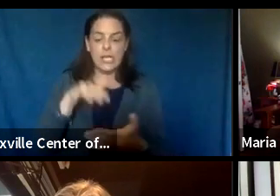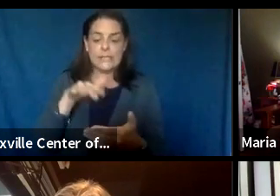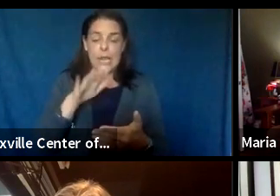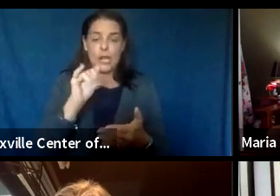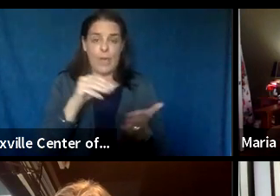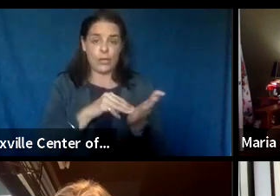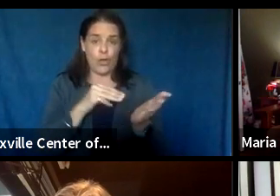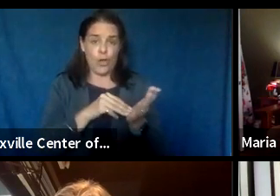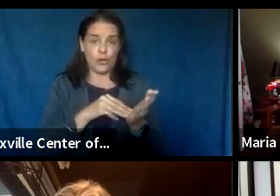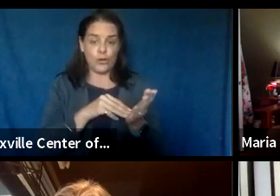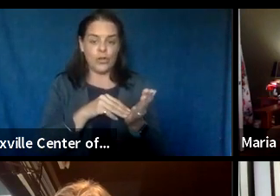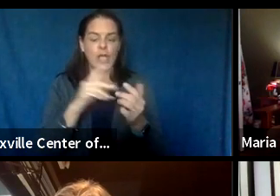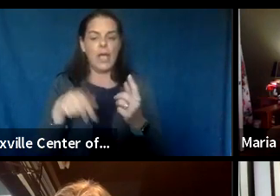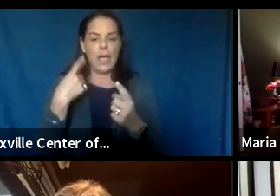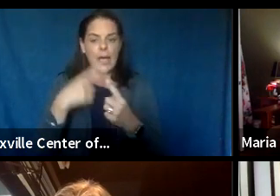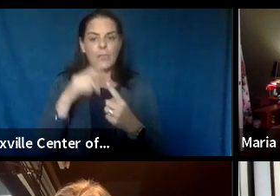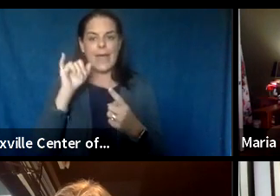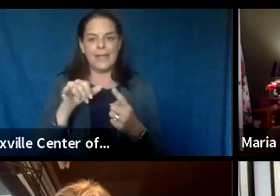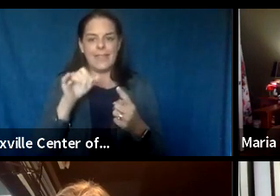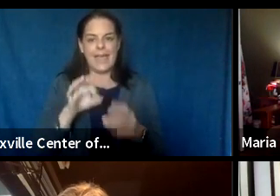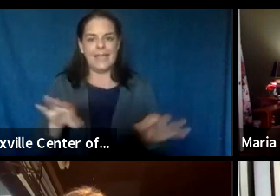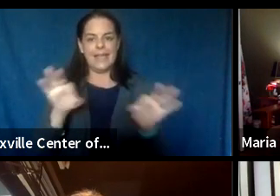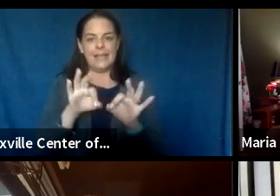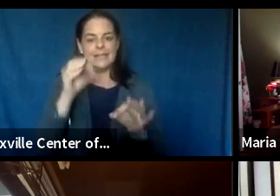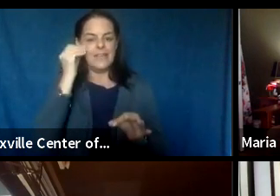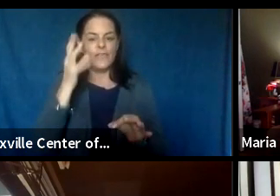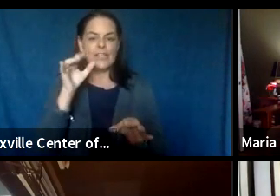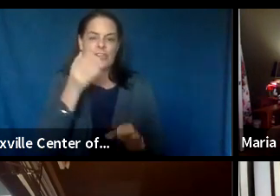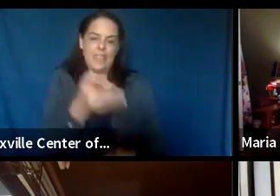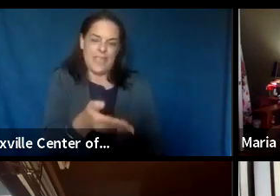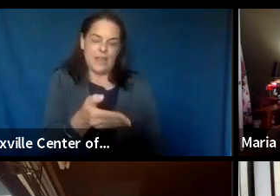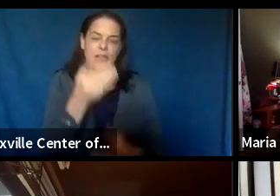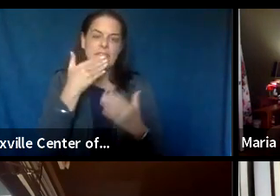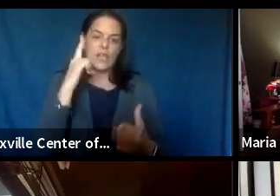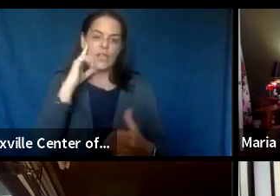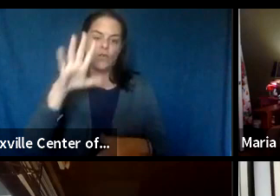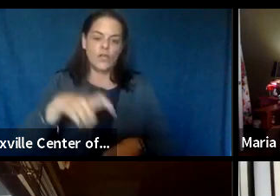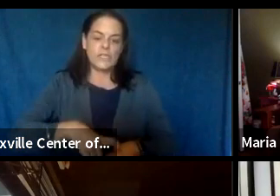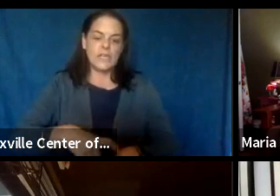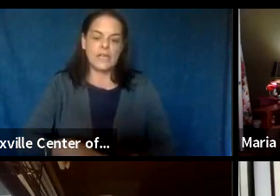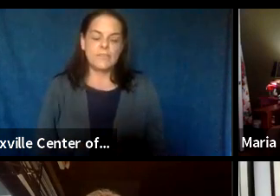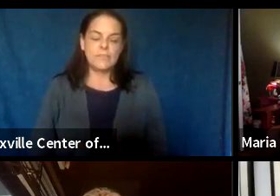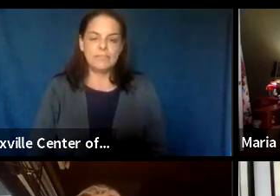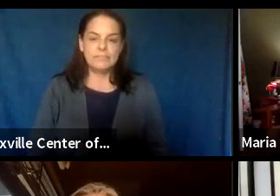doctors on the relevant data there. Thank you for your time.